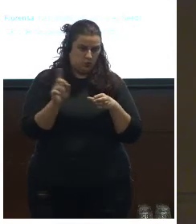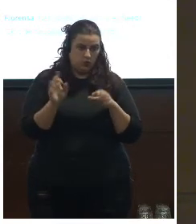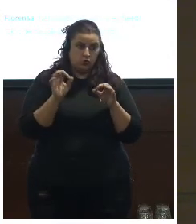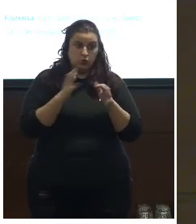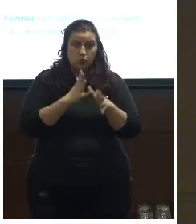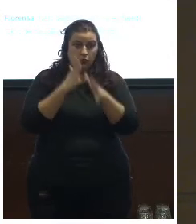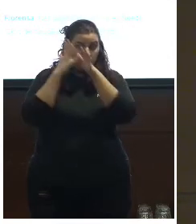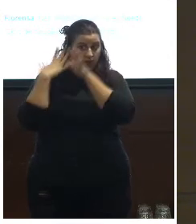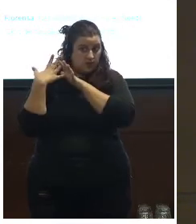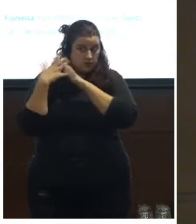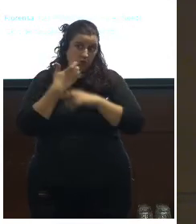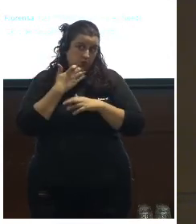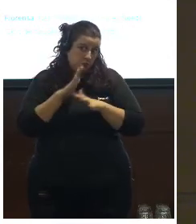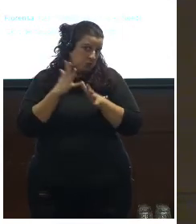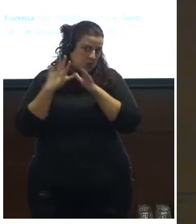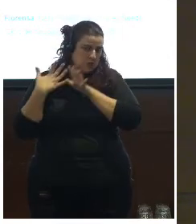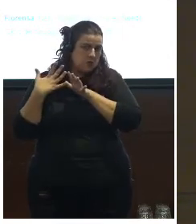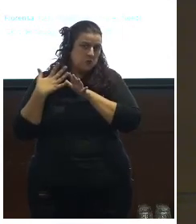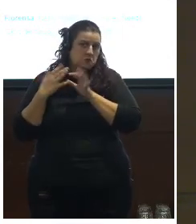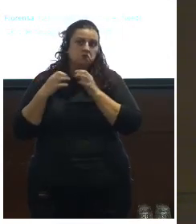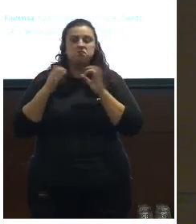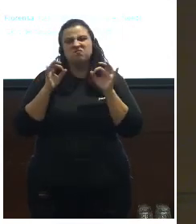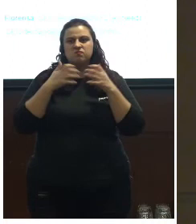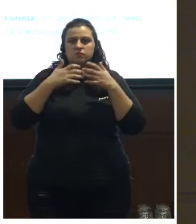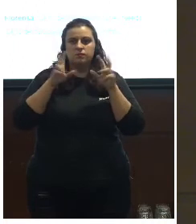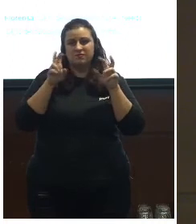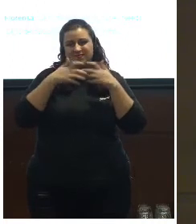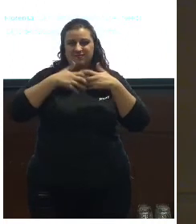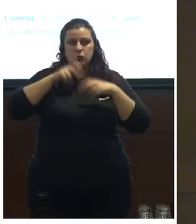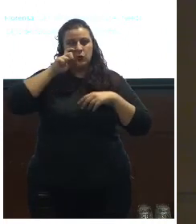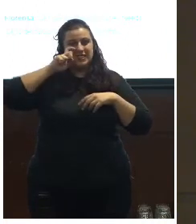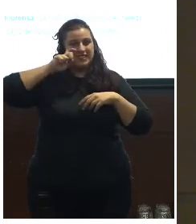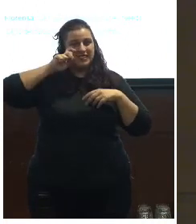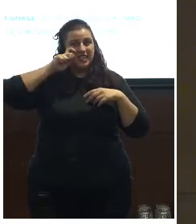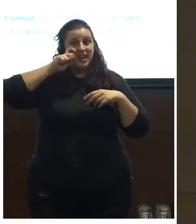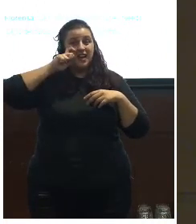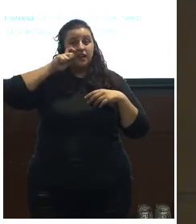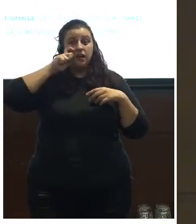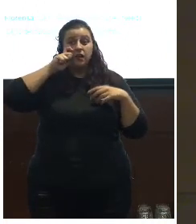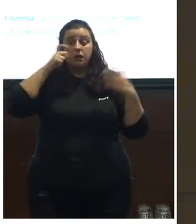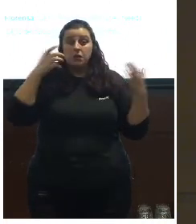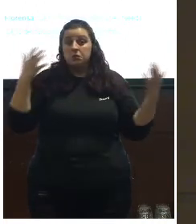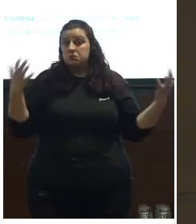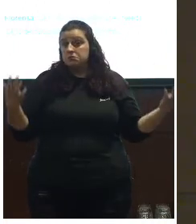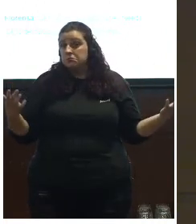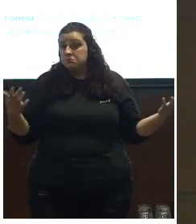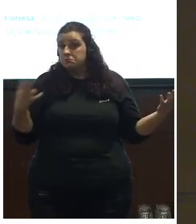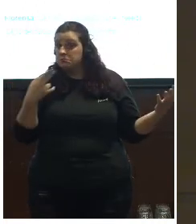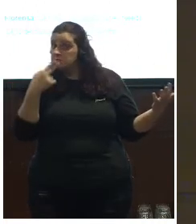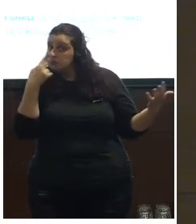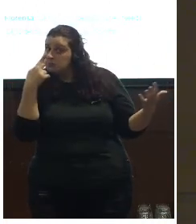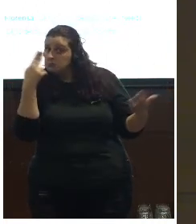main industry, the main tourism industry, nobody was really interested in cooperating. Like, it was too much hassle,